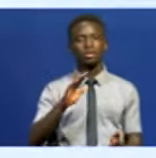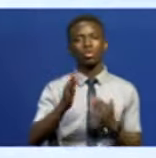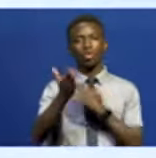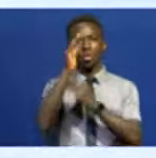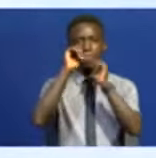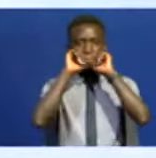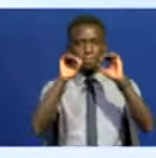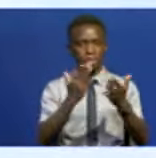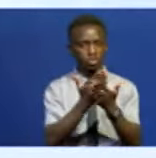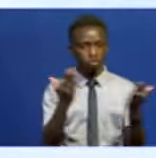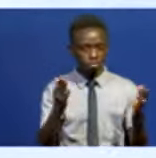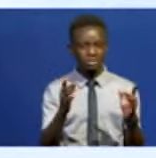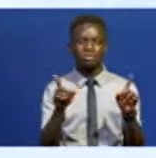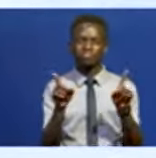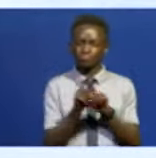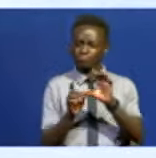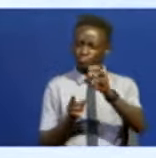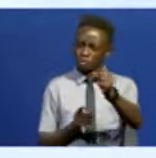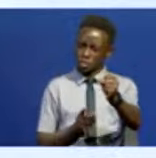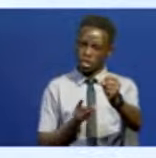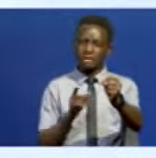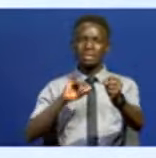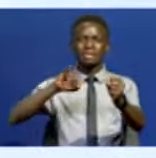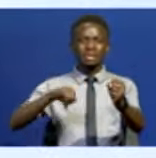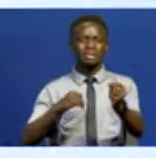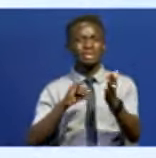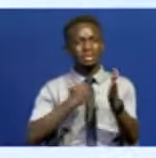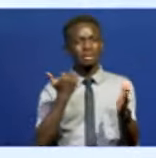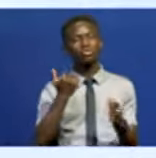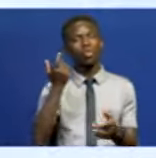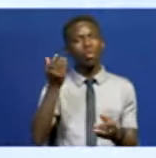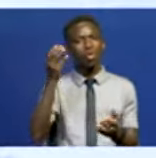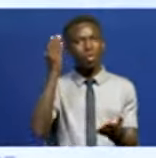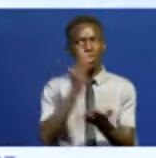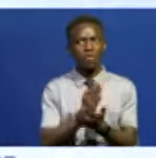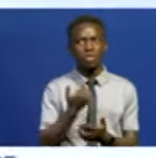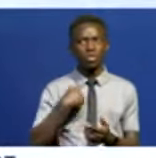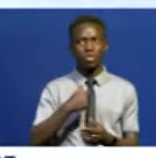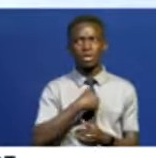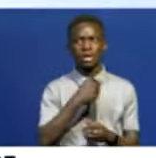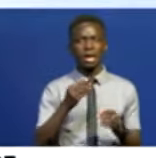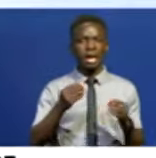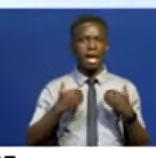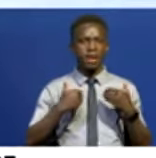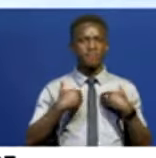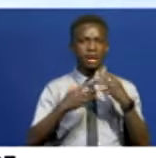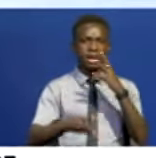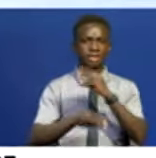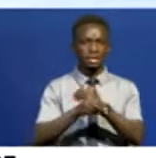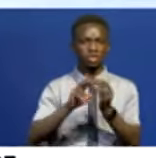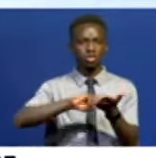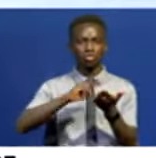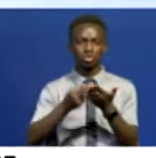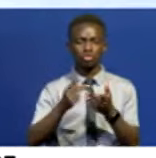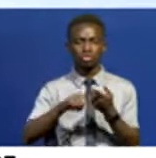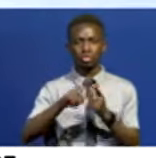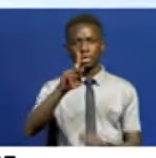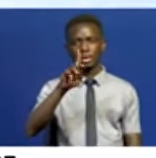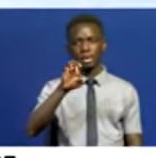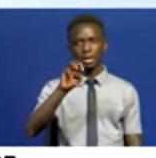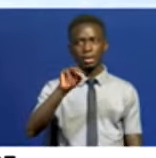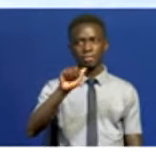also that we will be making additional resources available to KEMSA. I have already instructed Minister